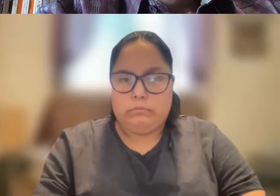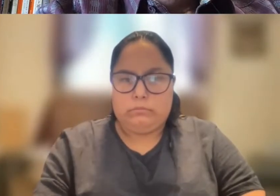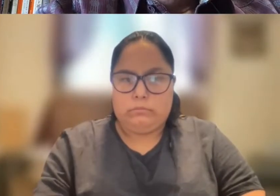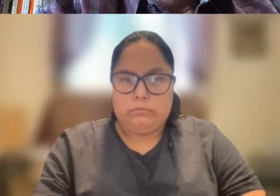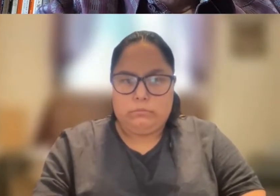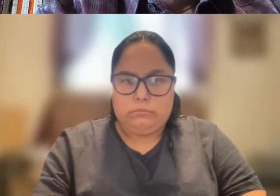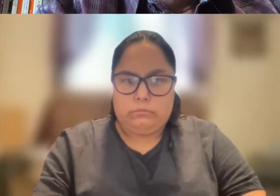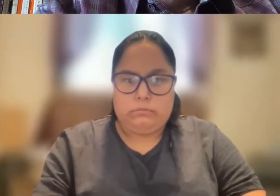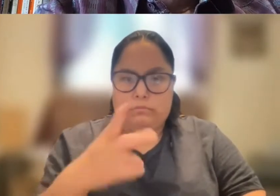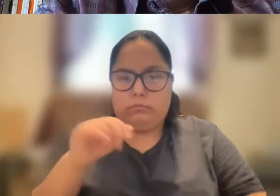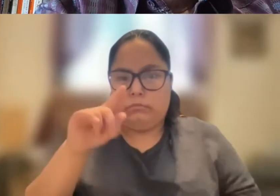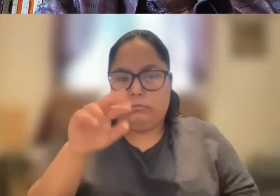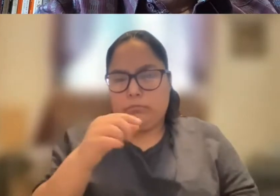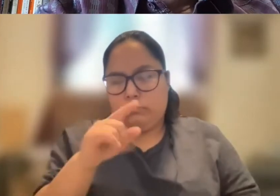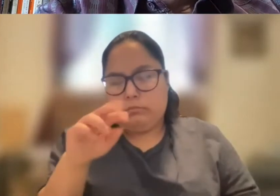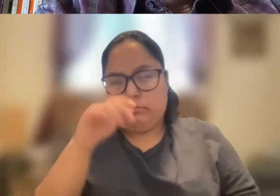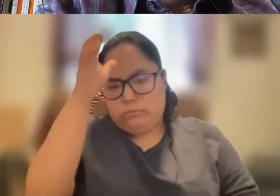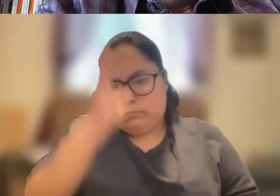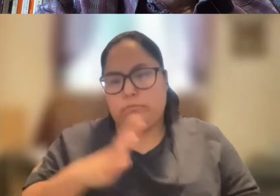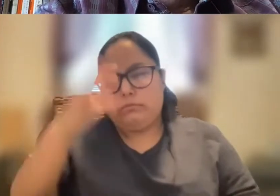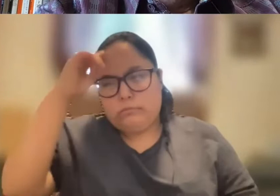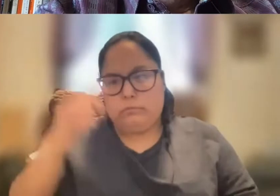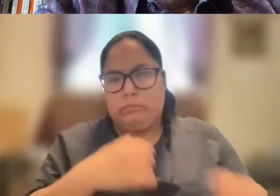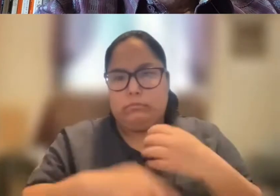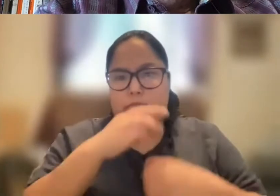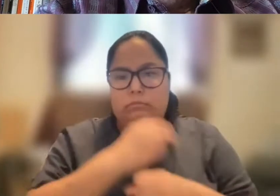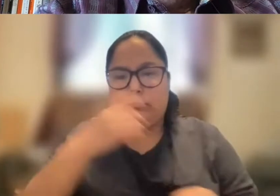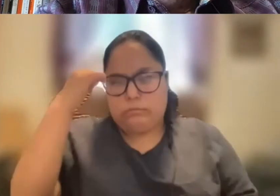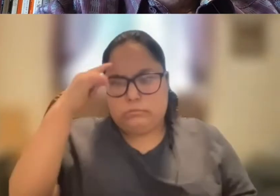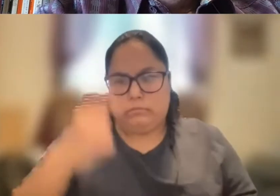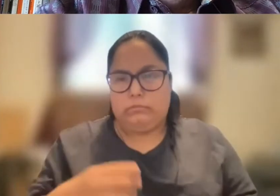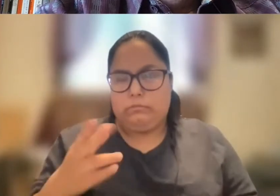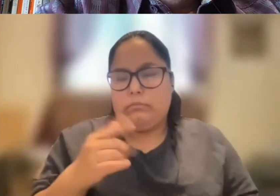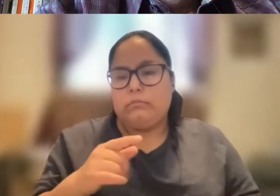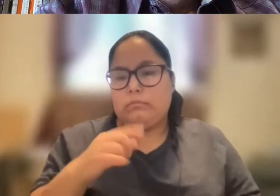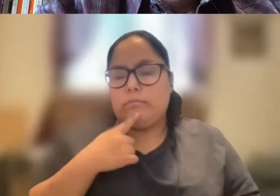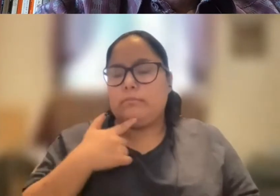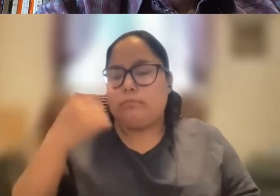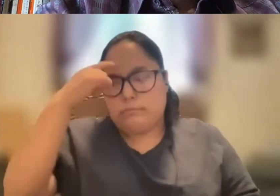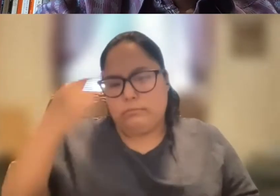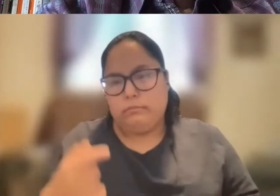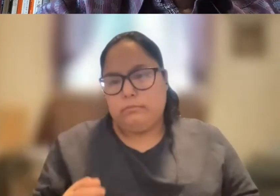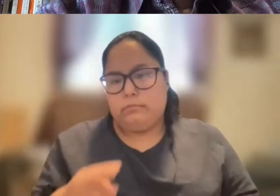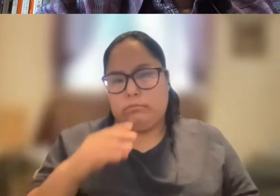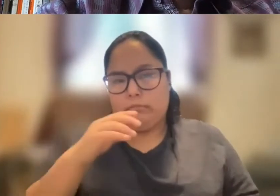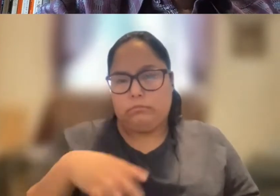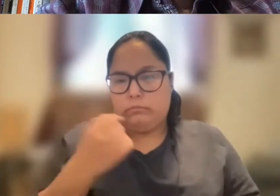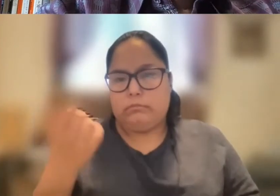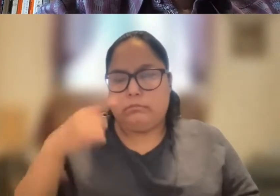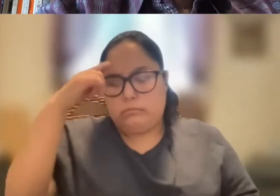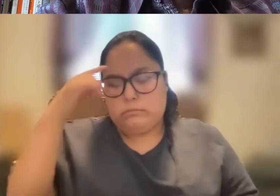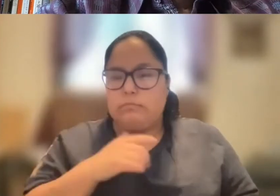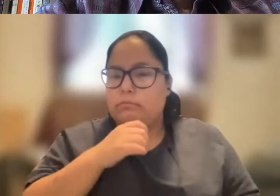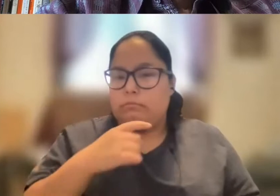As a transgender man, spent 30 years as a lesbian, I met the women